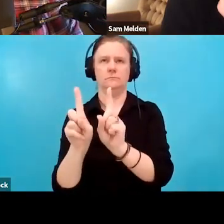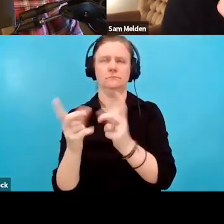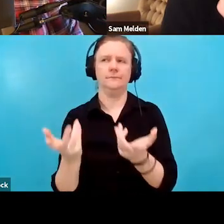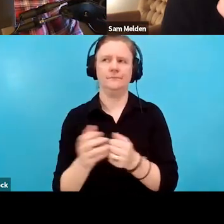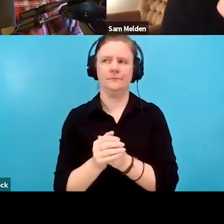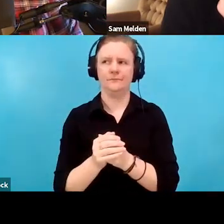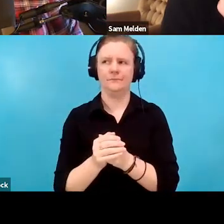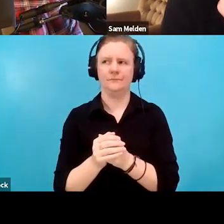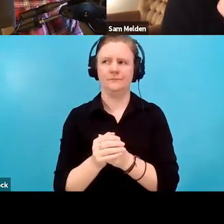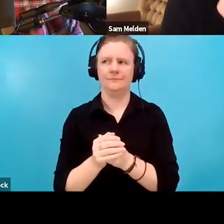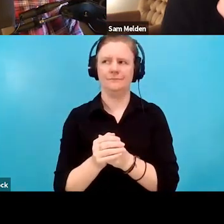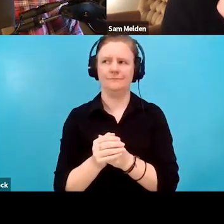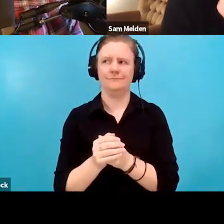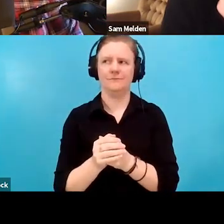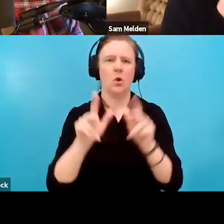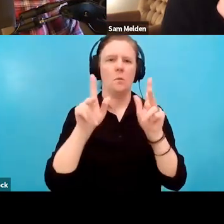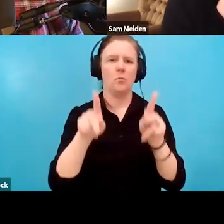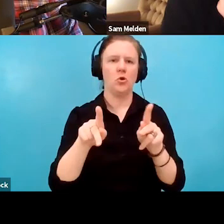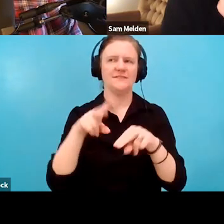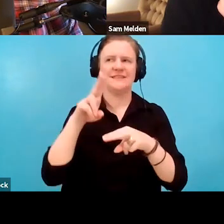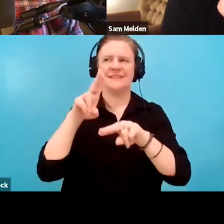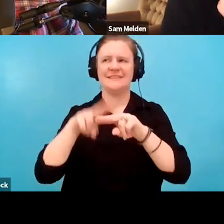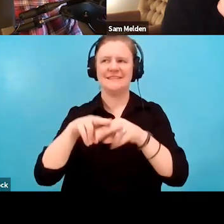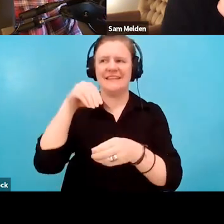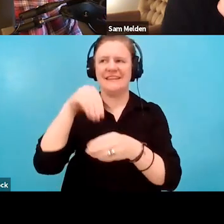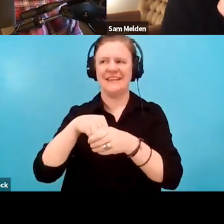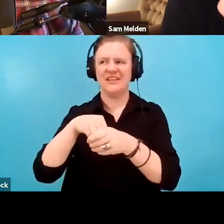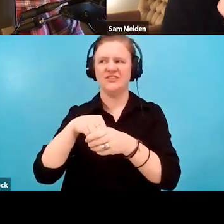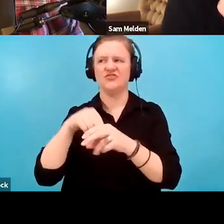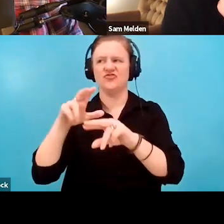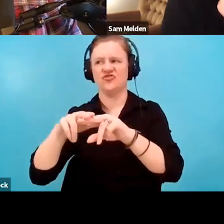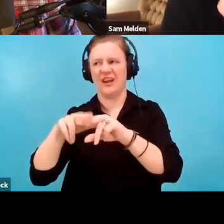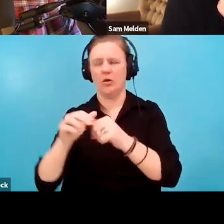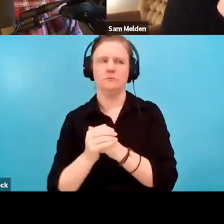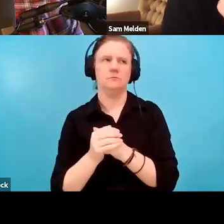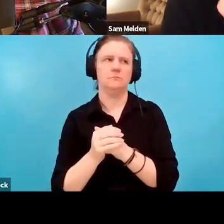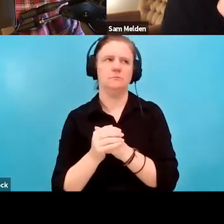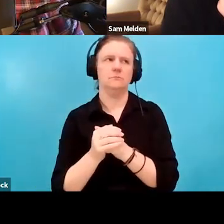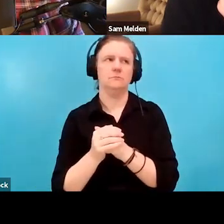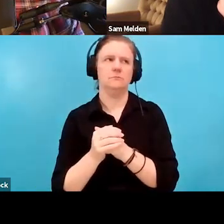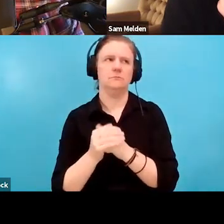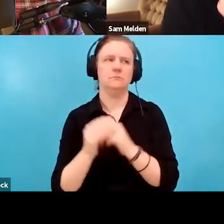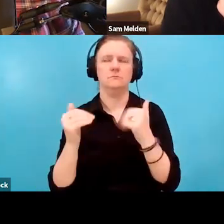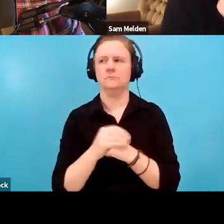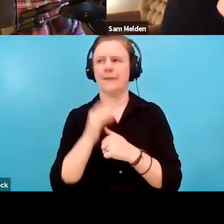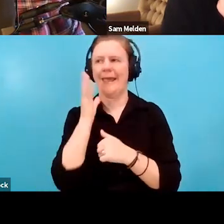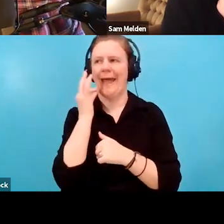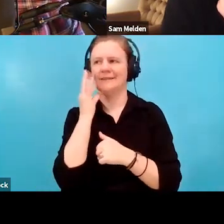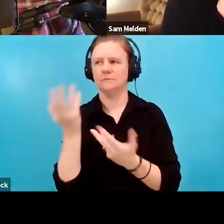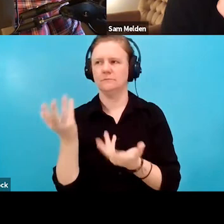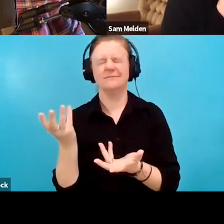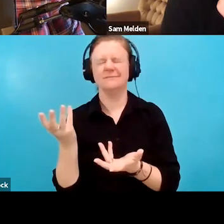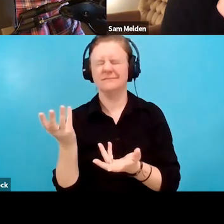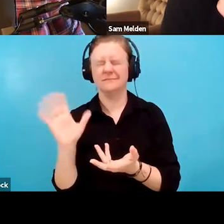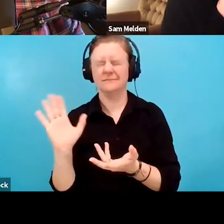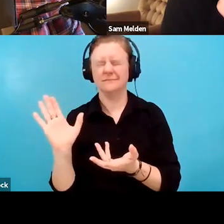person sitting in chair or cat. Like, okay, that's descriptive a little bit. But what occurred to